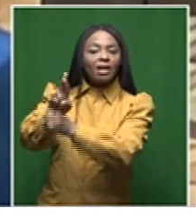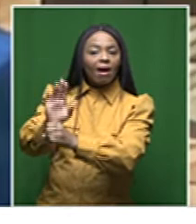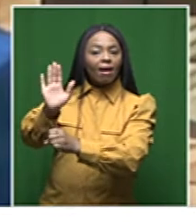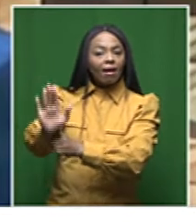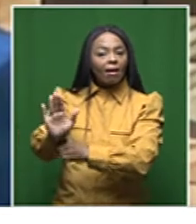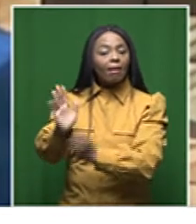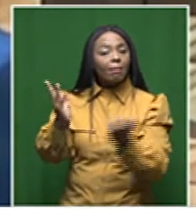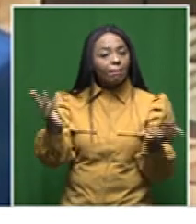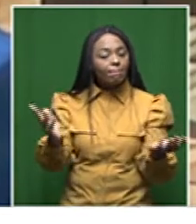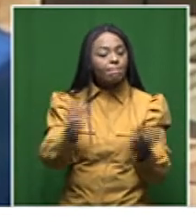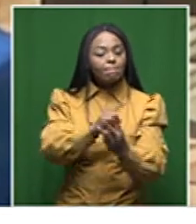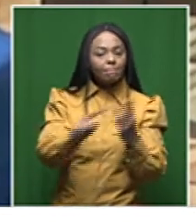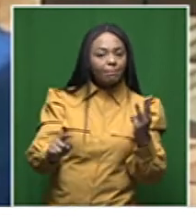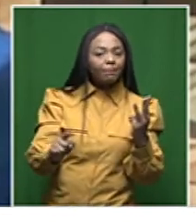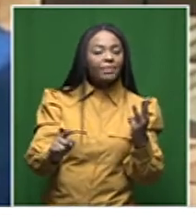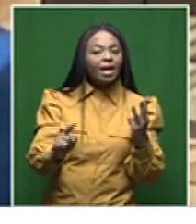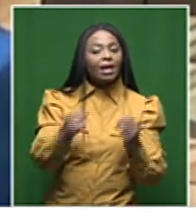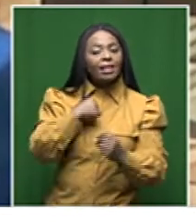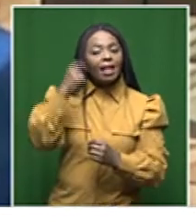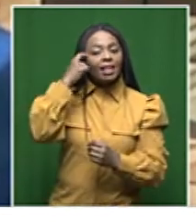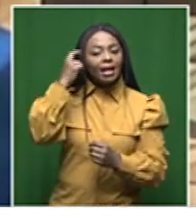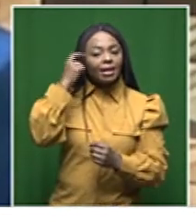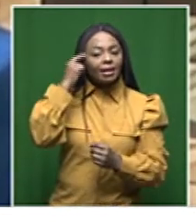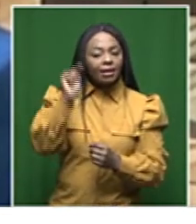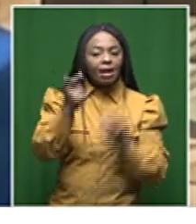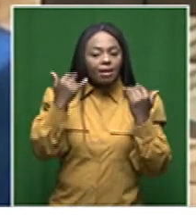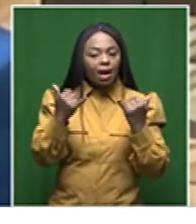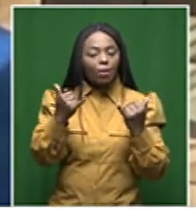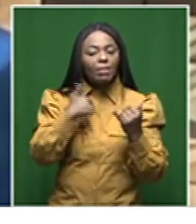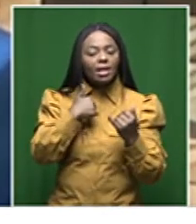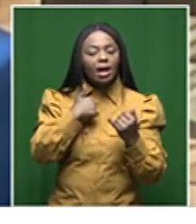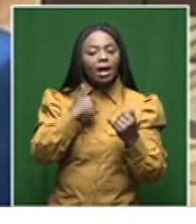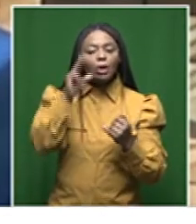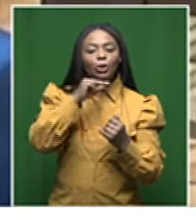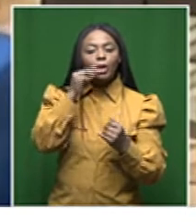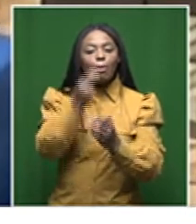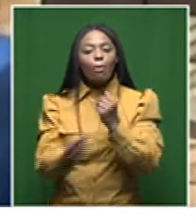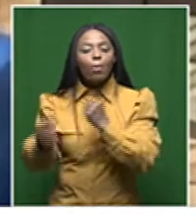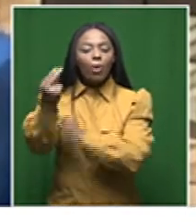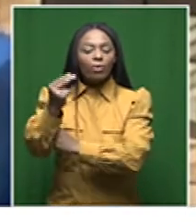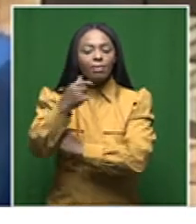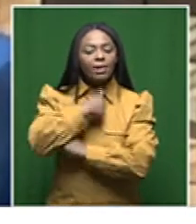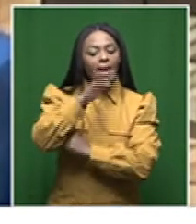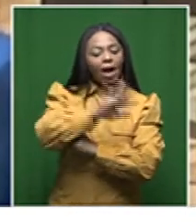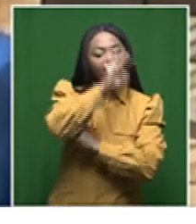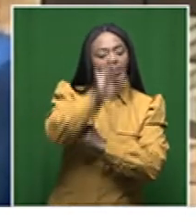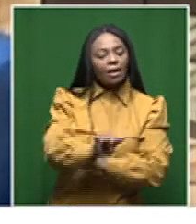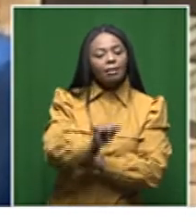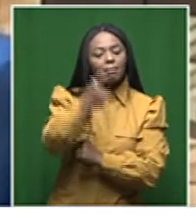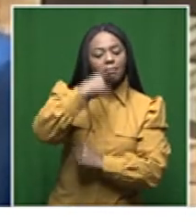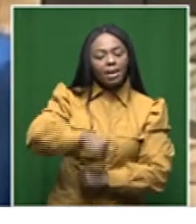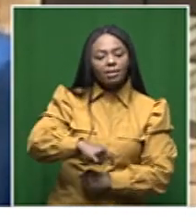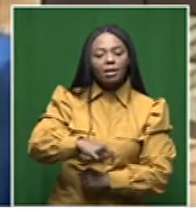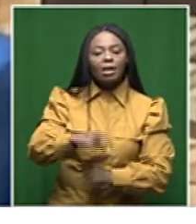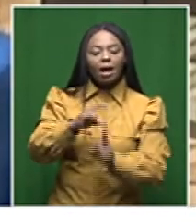I think the safest for me, and I'm talking from both worlds. I mean, I'm African, I grew up in Africa with a